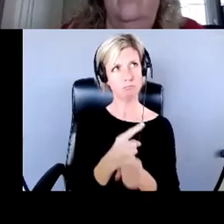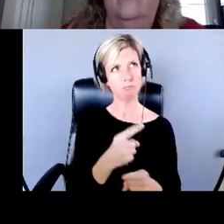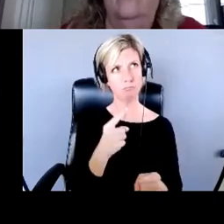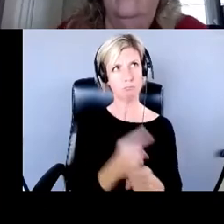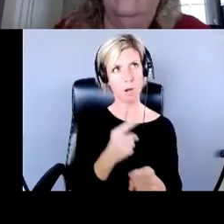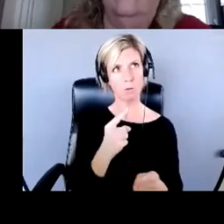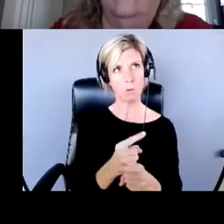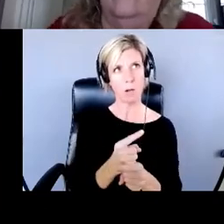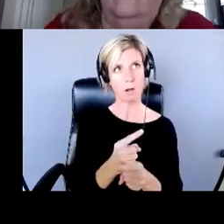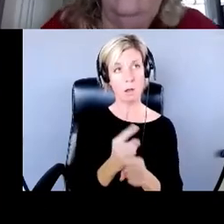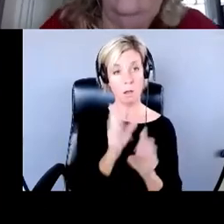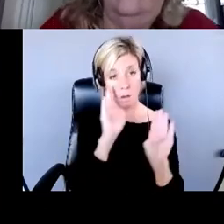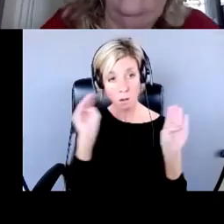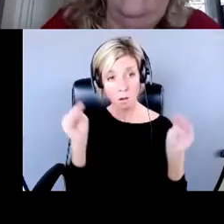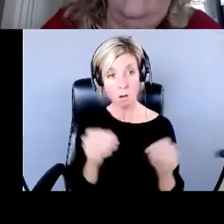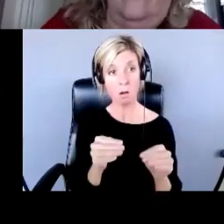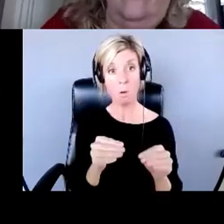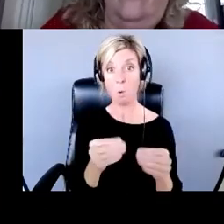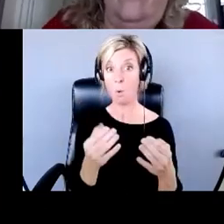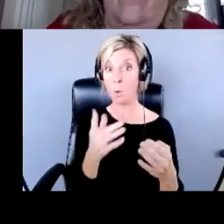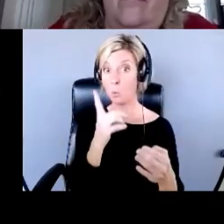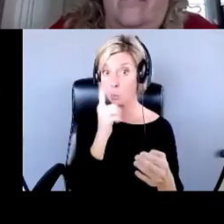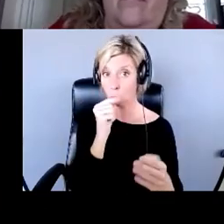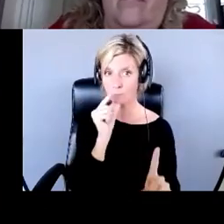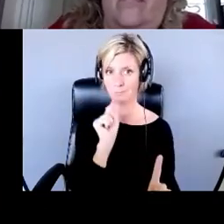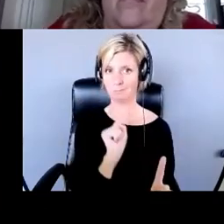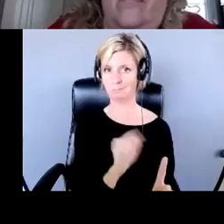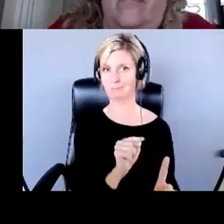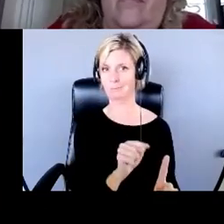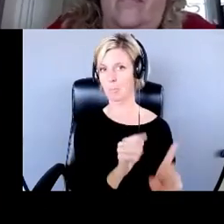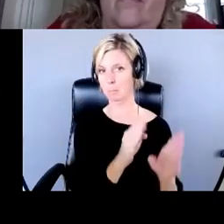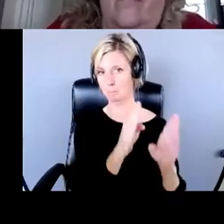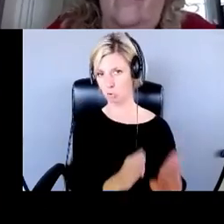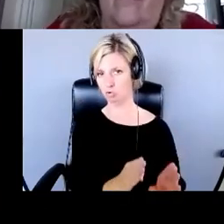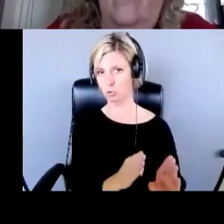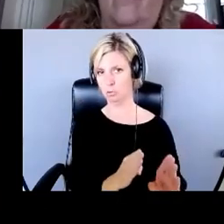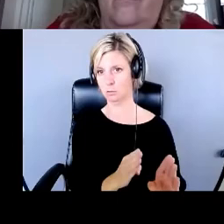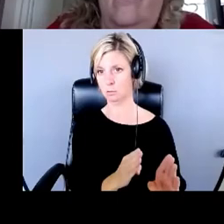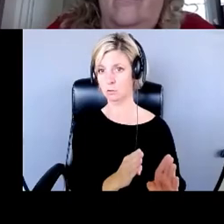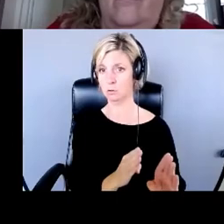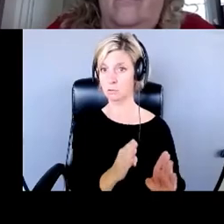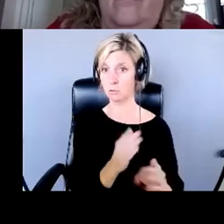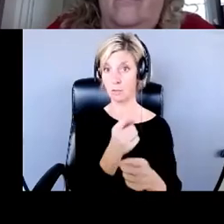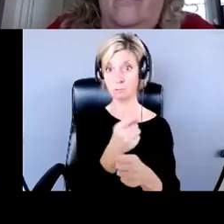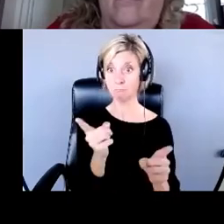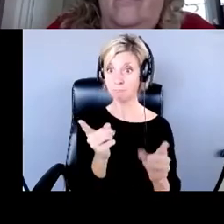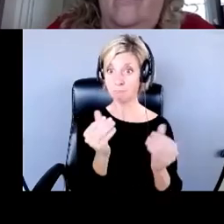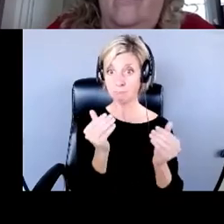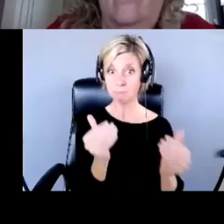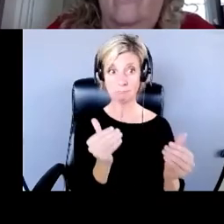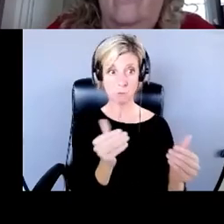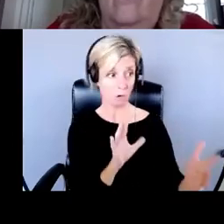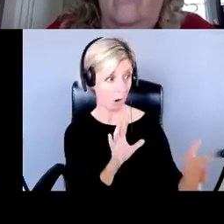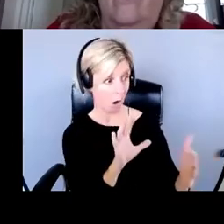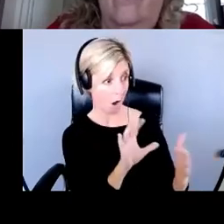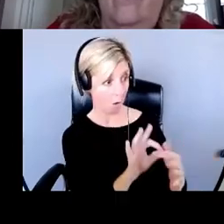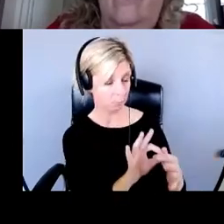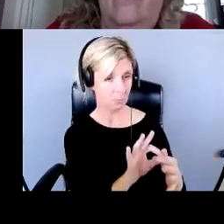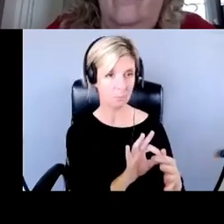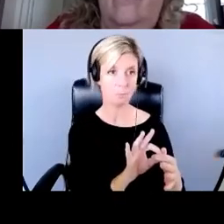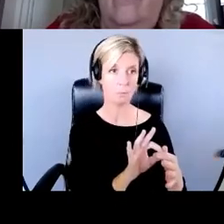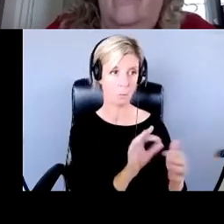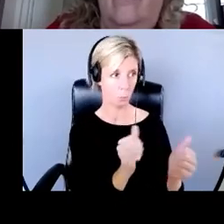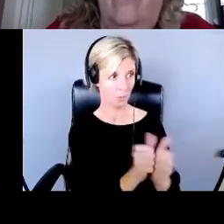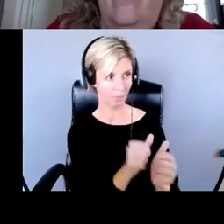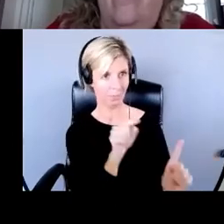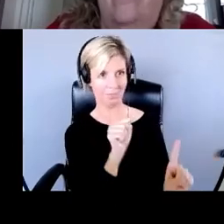that allows you to have the individual contact with the older person. And in Zoom, it's tricky because a